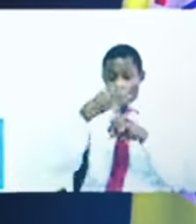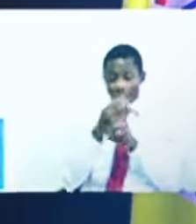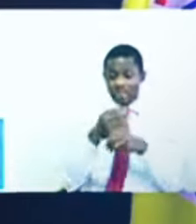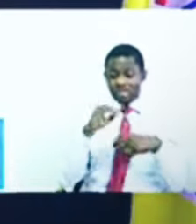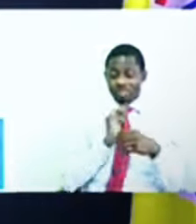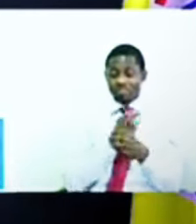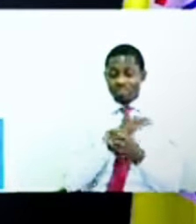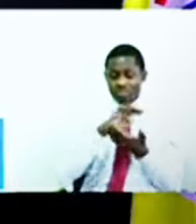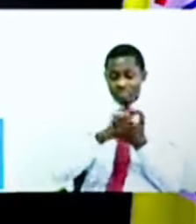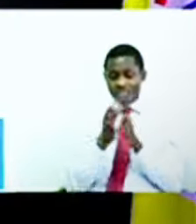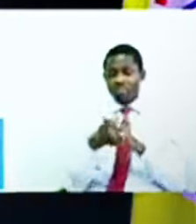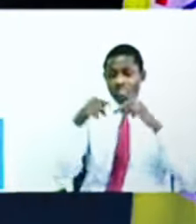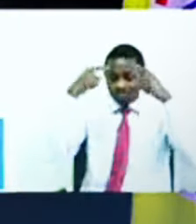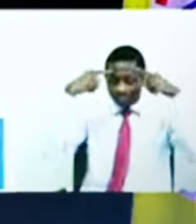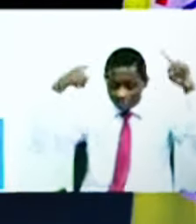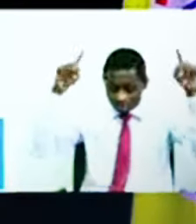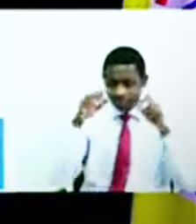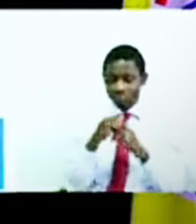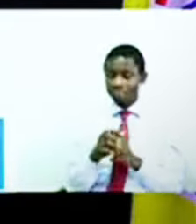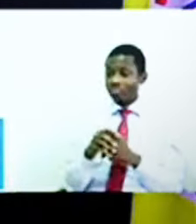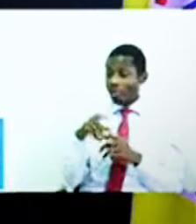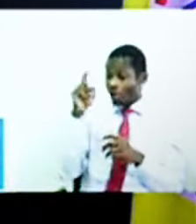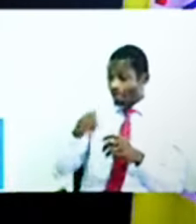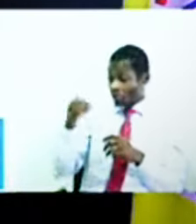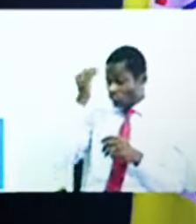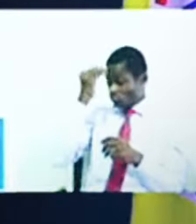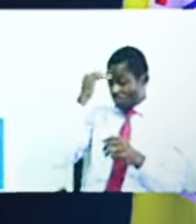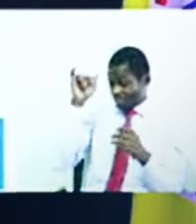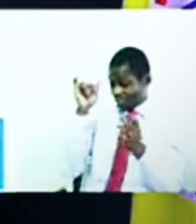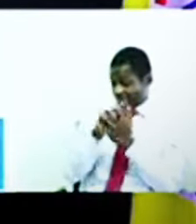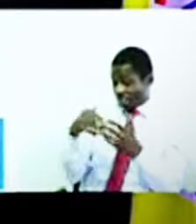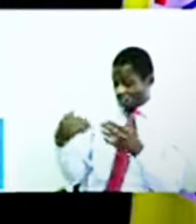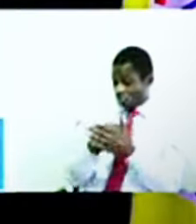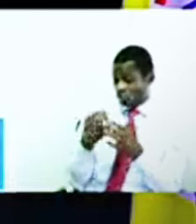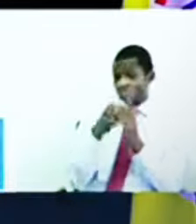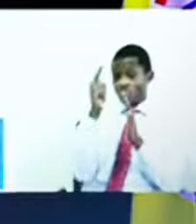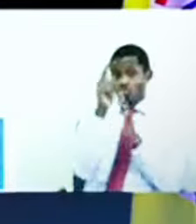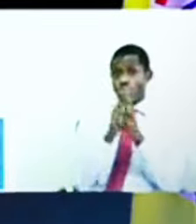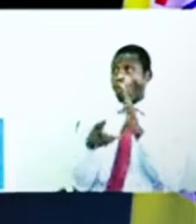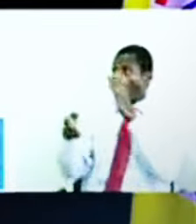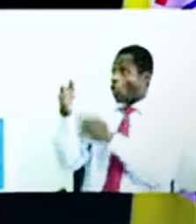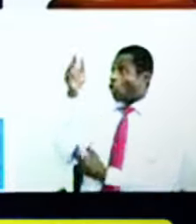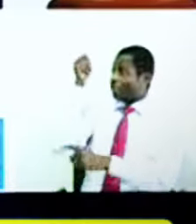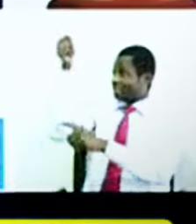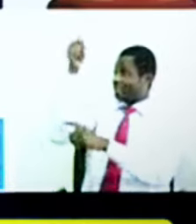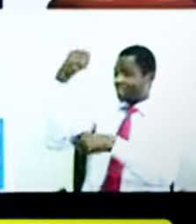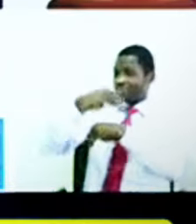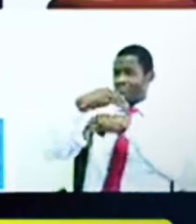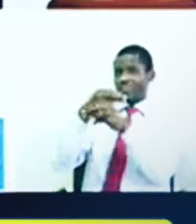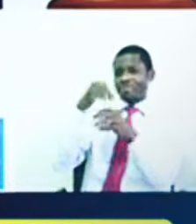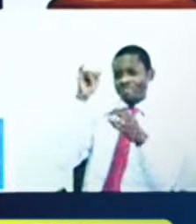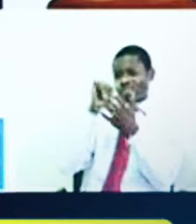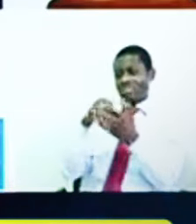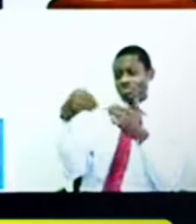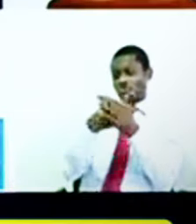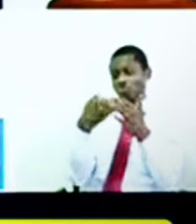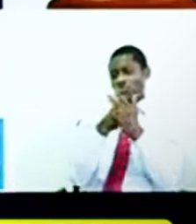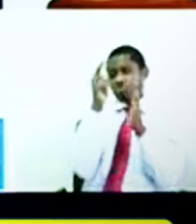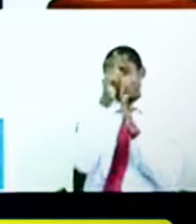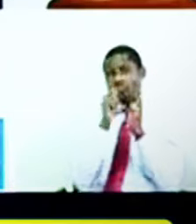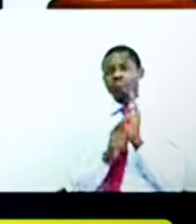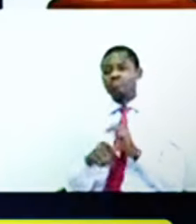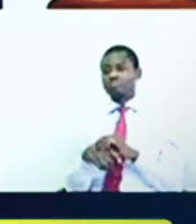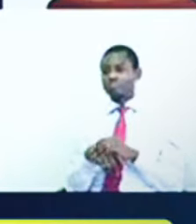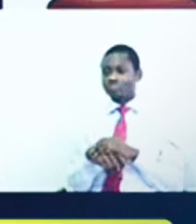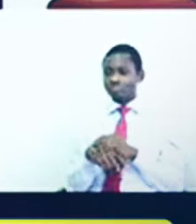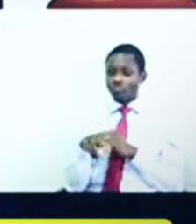this law was passed by God himself. Na me pese enuanom moti asese samran no onyame ankasa na de ban. Romans